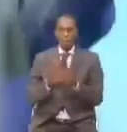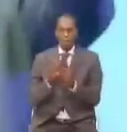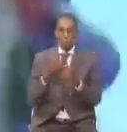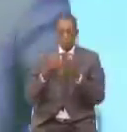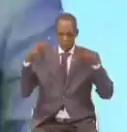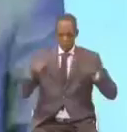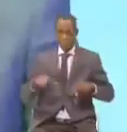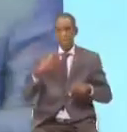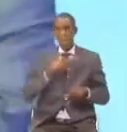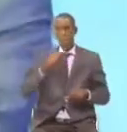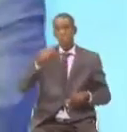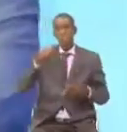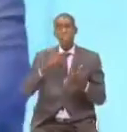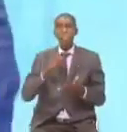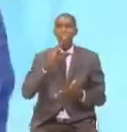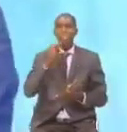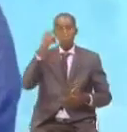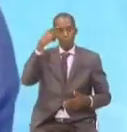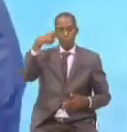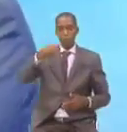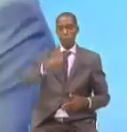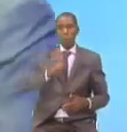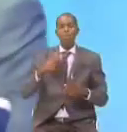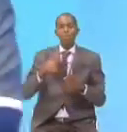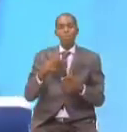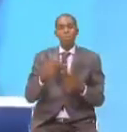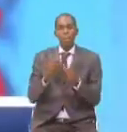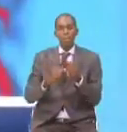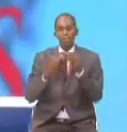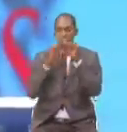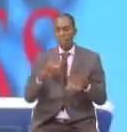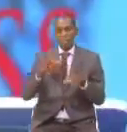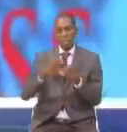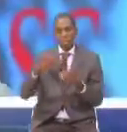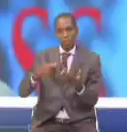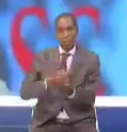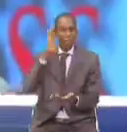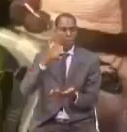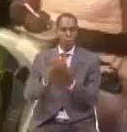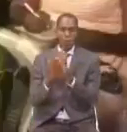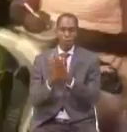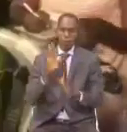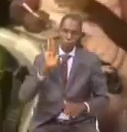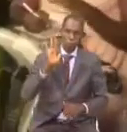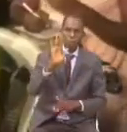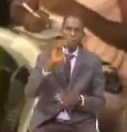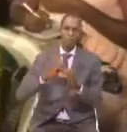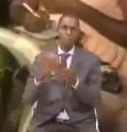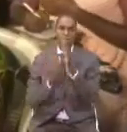for me. And every blessing in the gospel will become yours in Jesus'